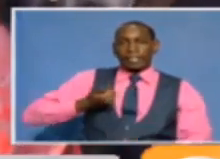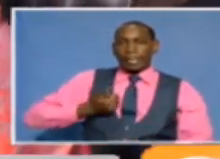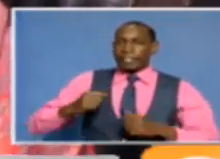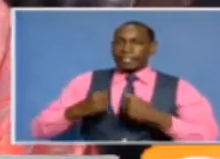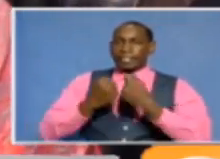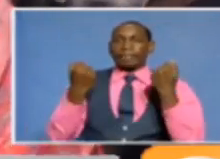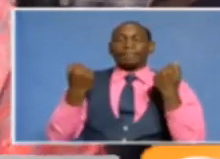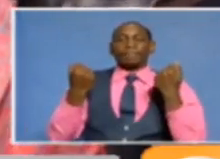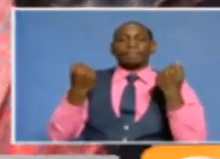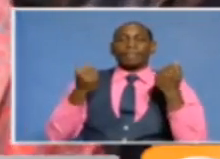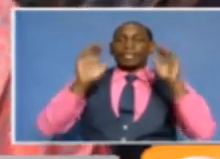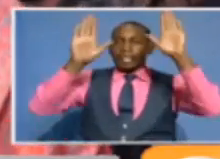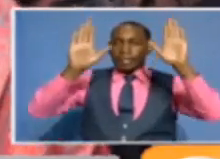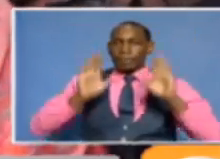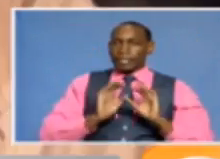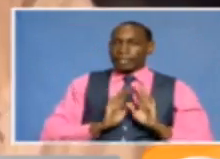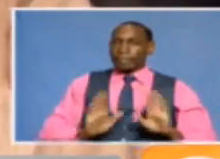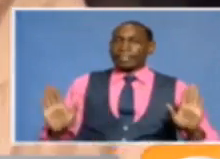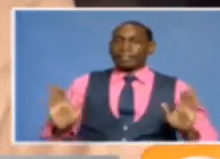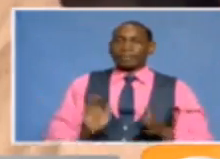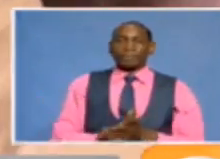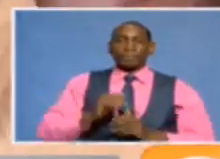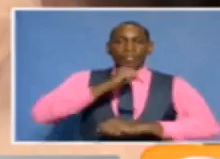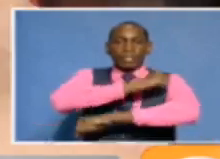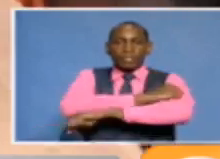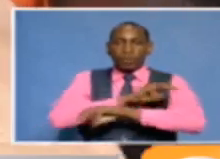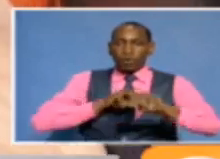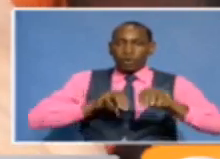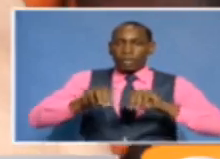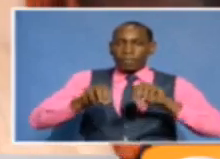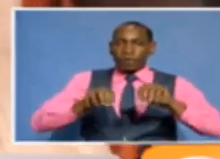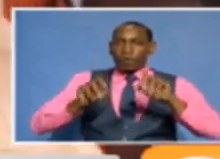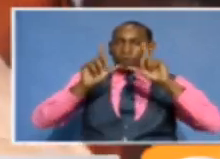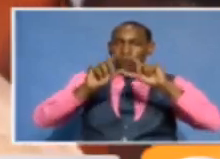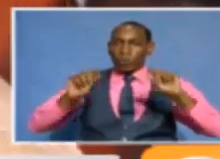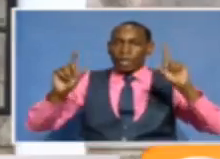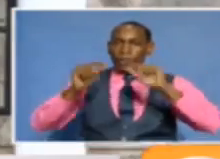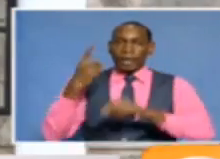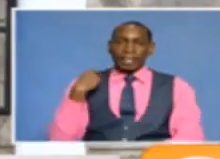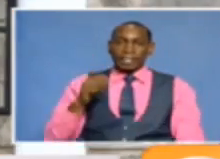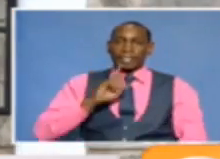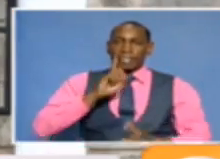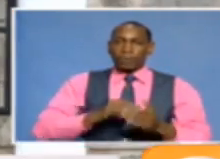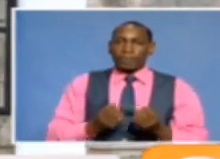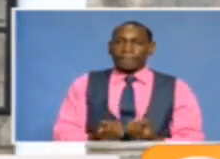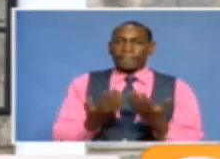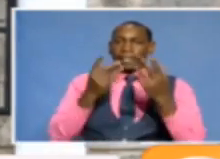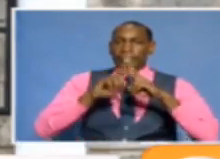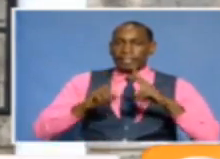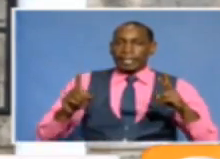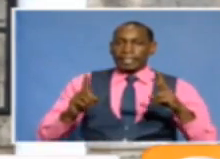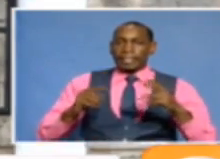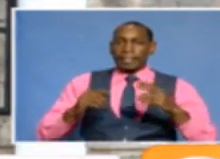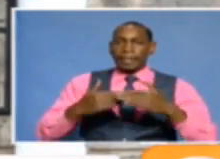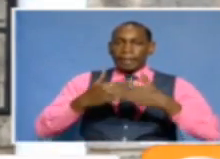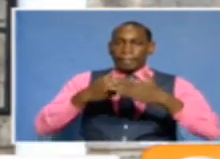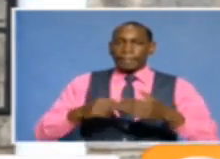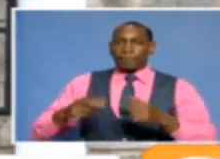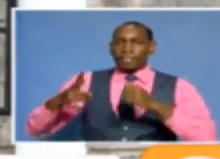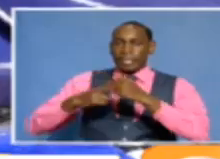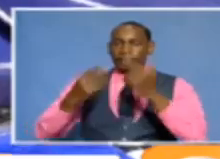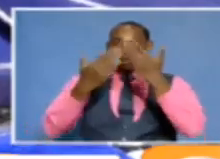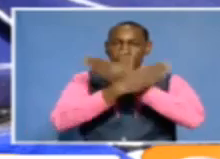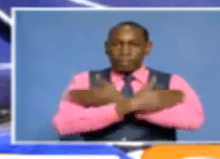and that is the only thing that's important, yes. The school management issued a statement yesterday saying that the fire broke out a few minutes before 7